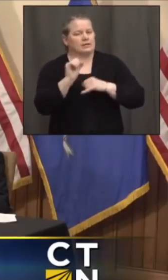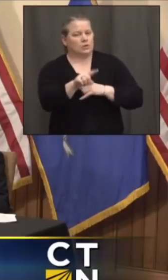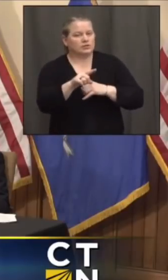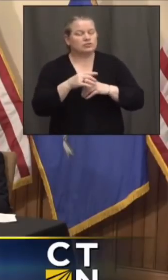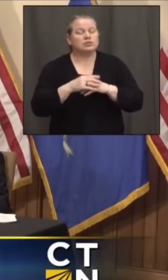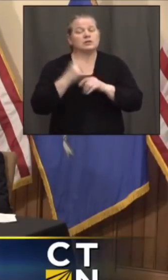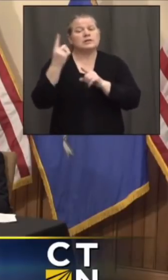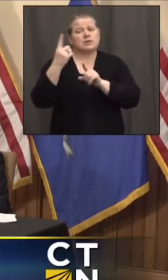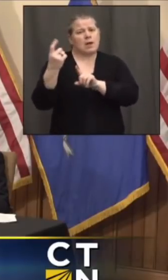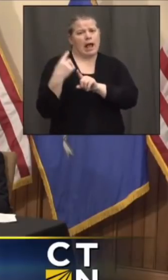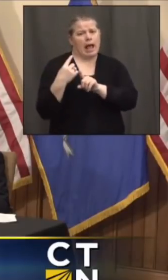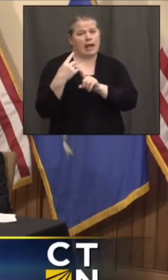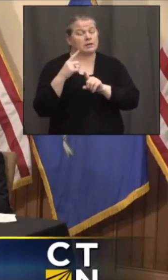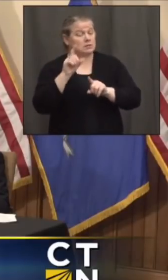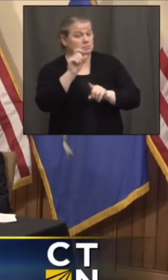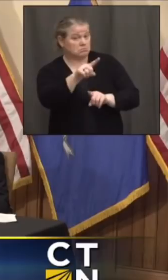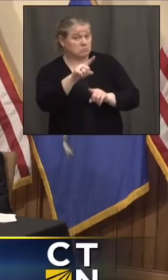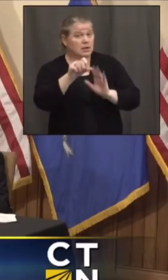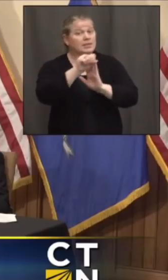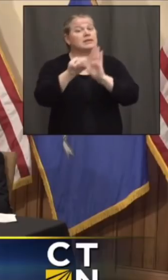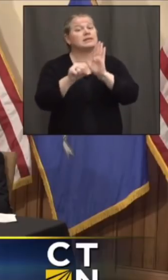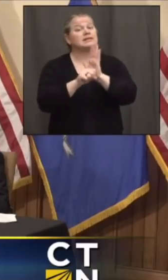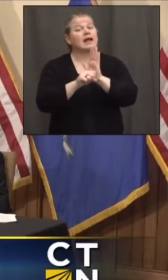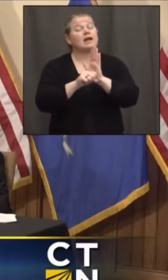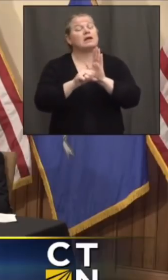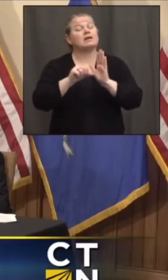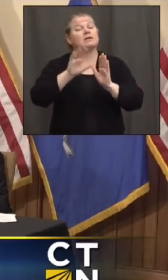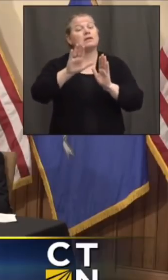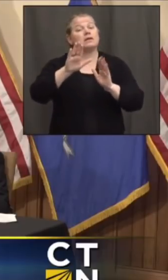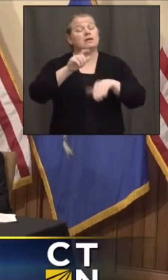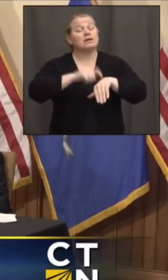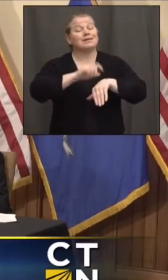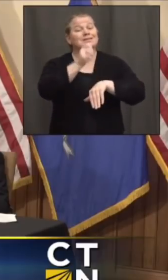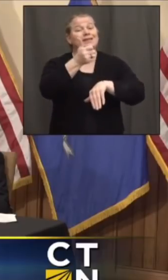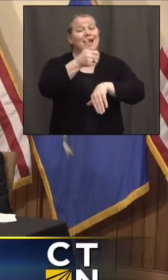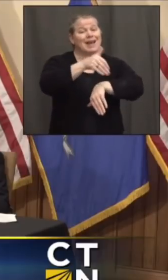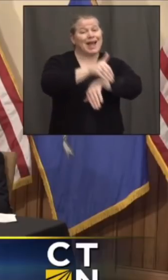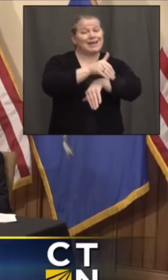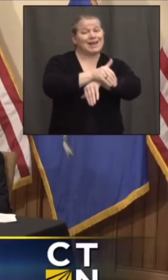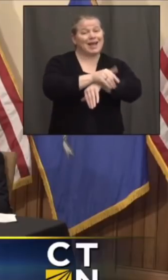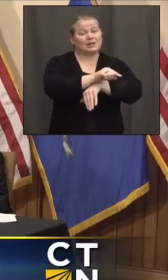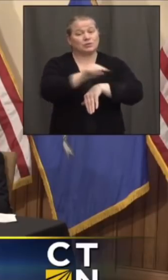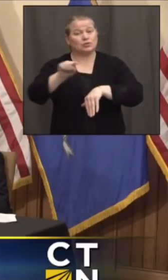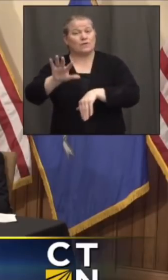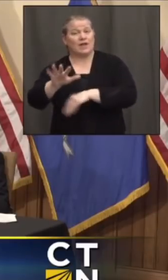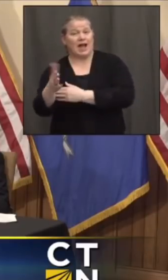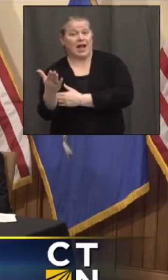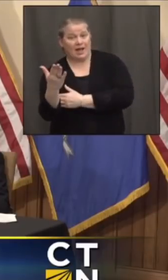plans on lifting the 10 p.m. to 5 a.m. closure on businesses before the Super Bowl.